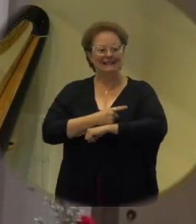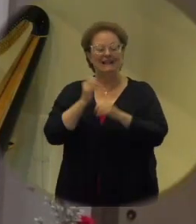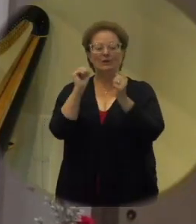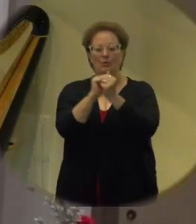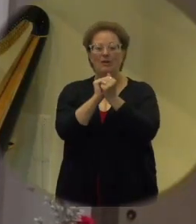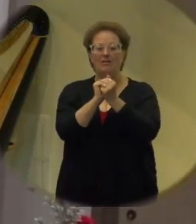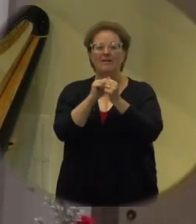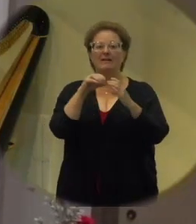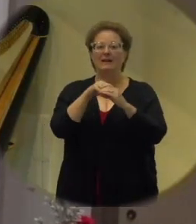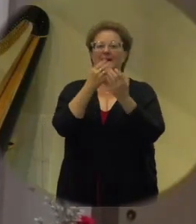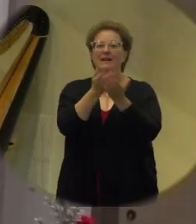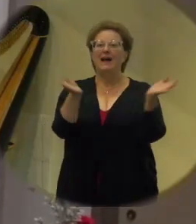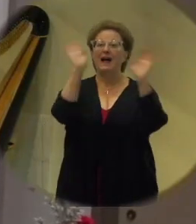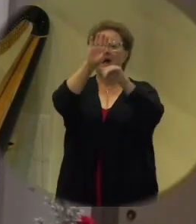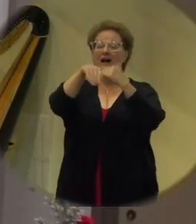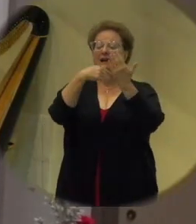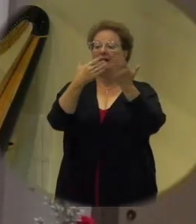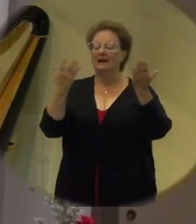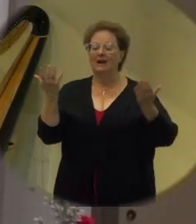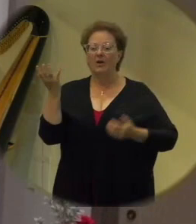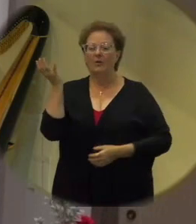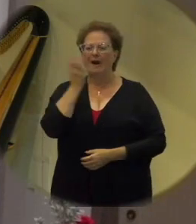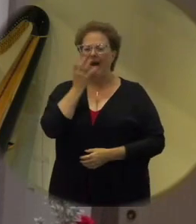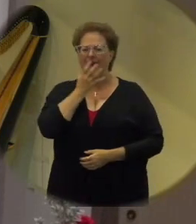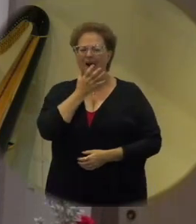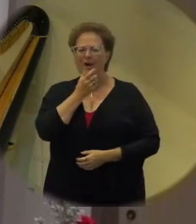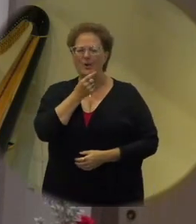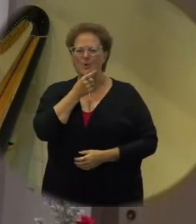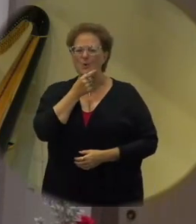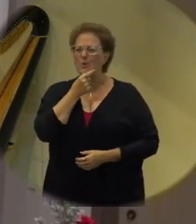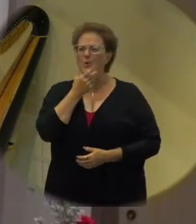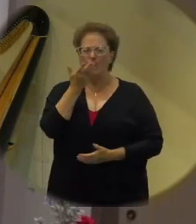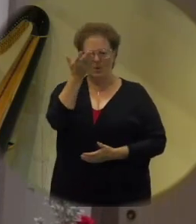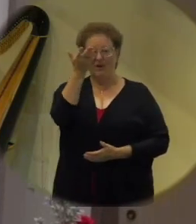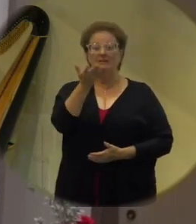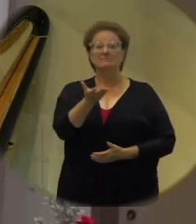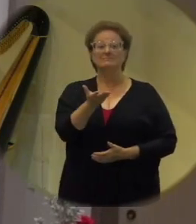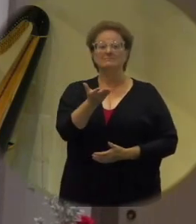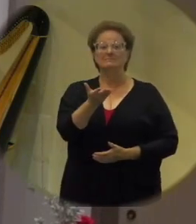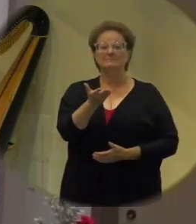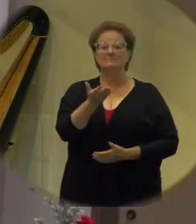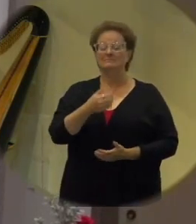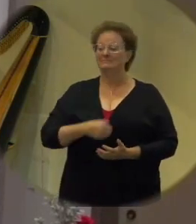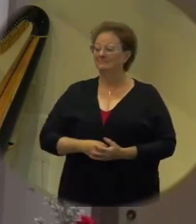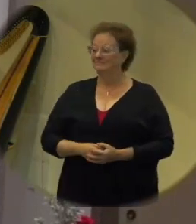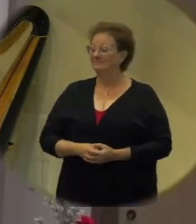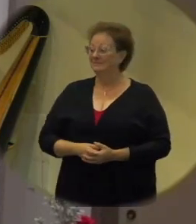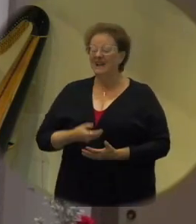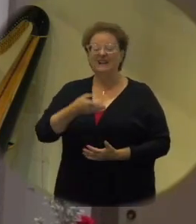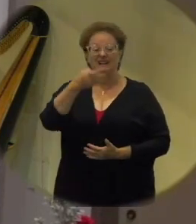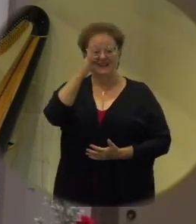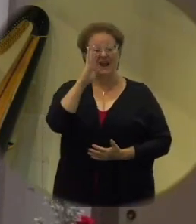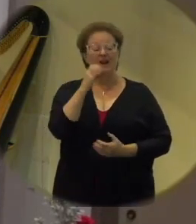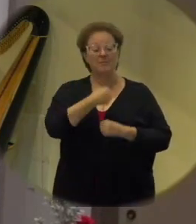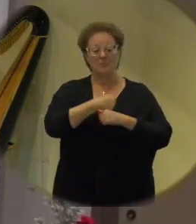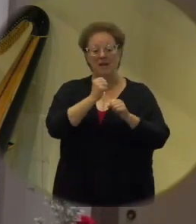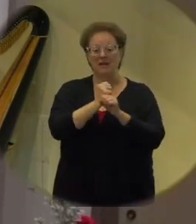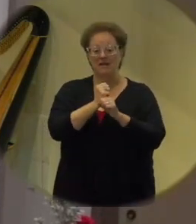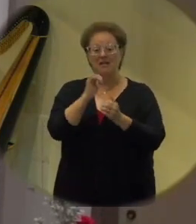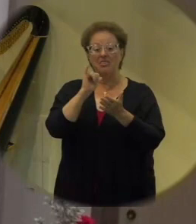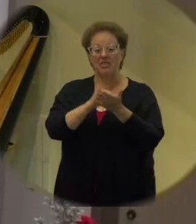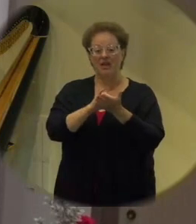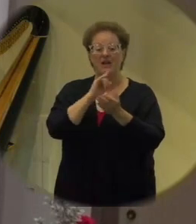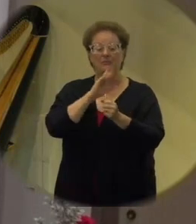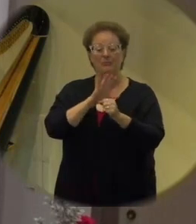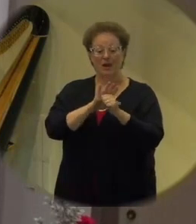in paradise. Wow. Who does he think he is? Well, I'll tell you who he is. He's the God who can make that promise come